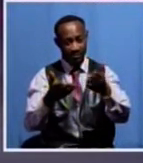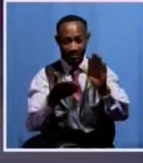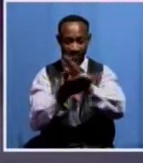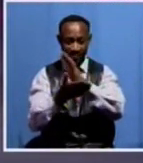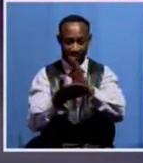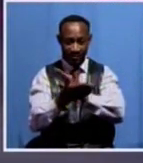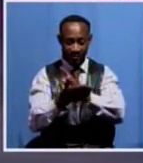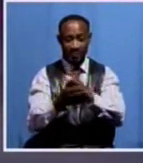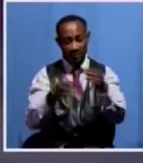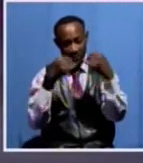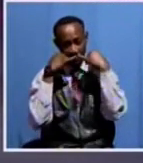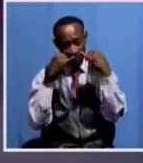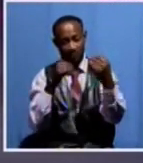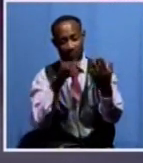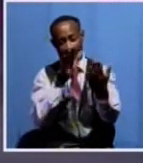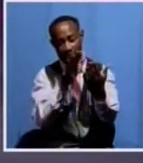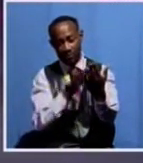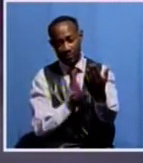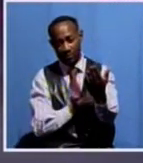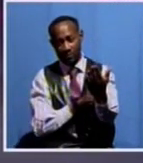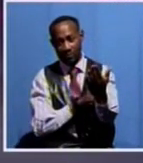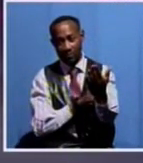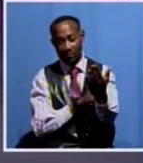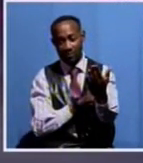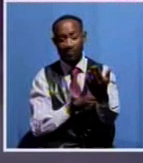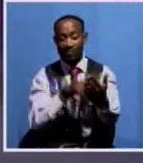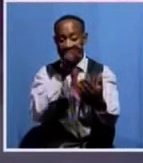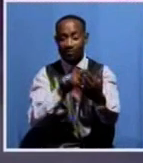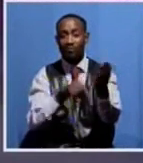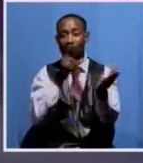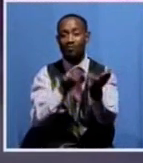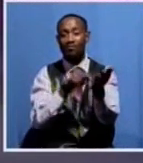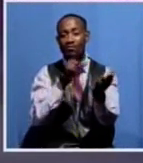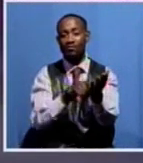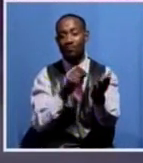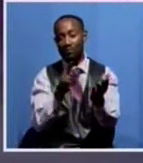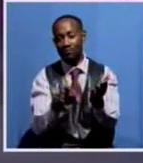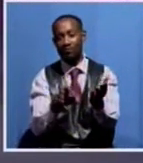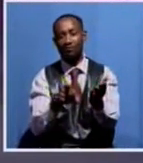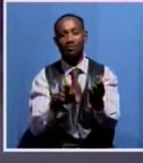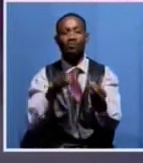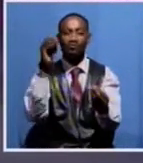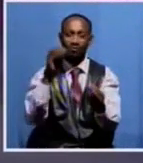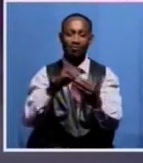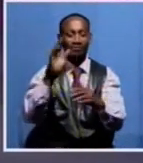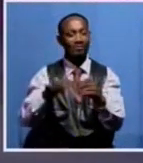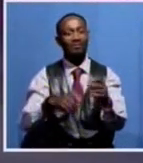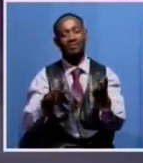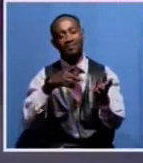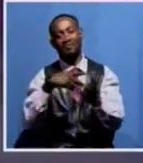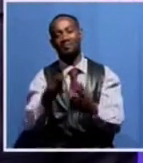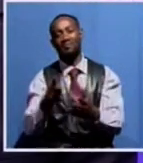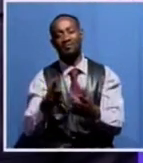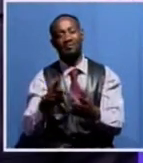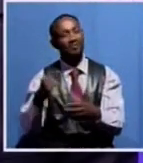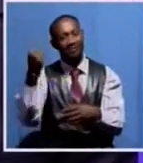capture the information that they want. The costs of printing that piece of paper is much more than what they're charging you. So clearly, you can't run